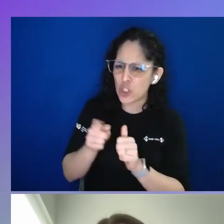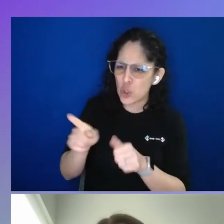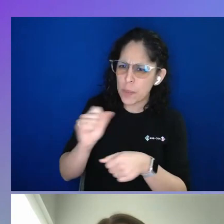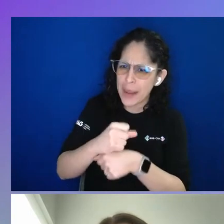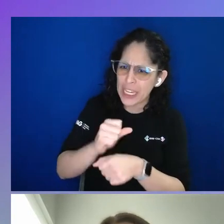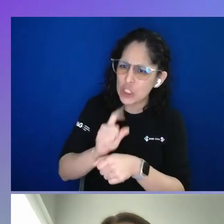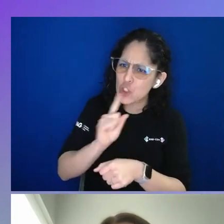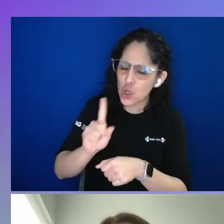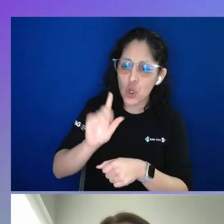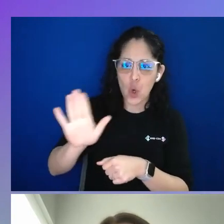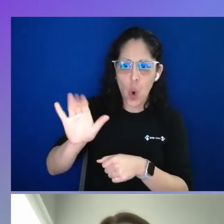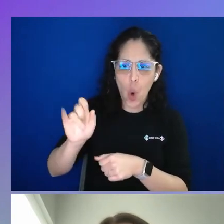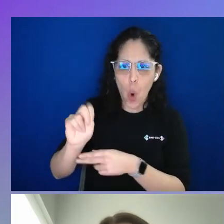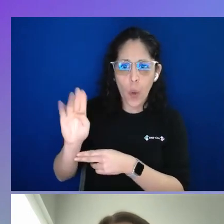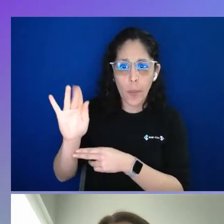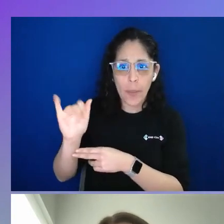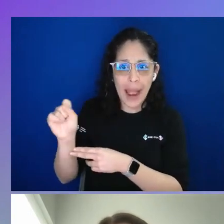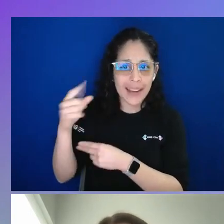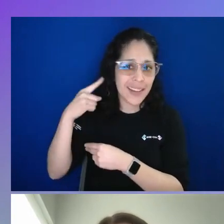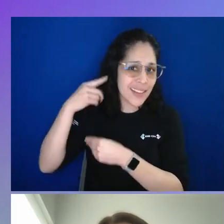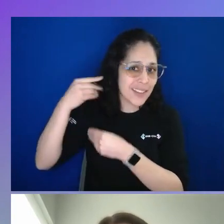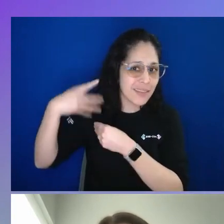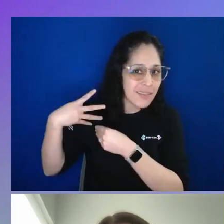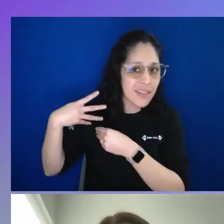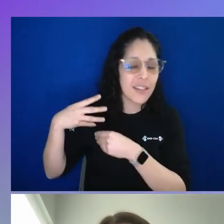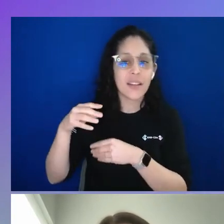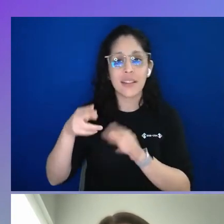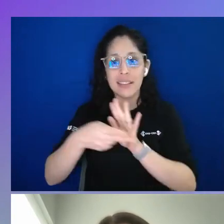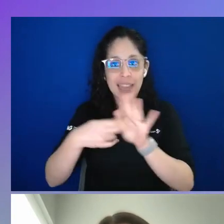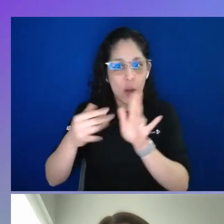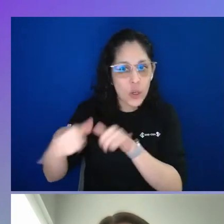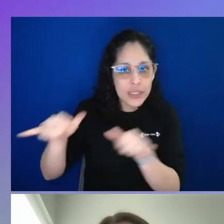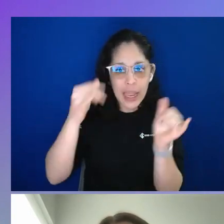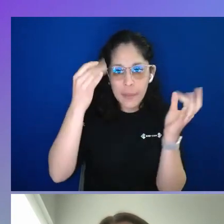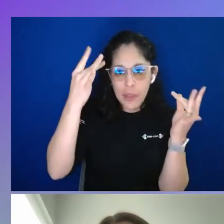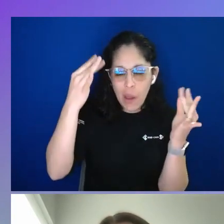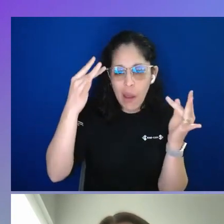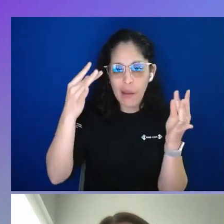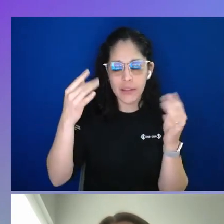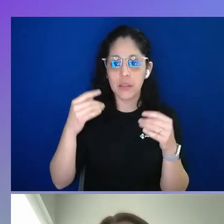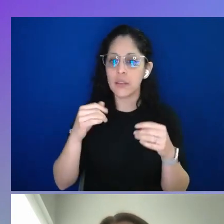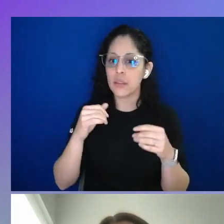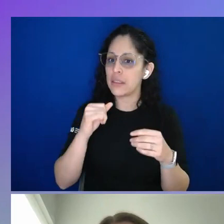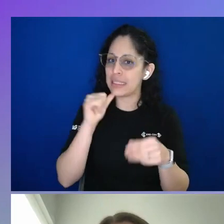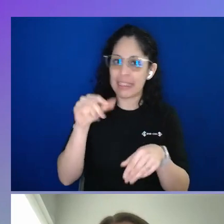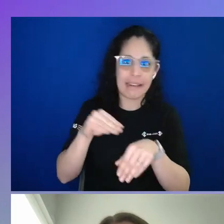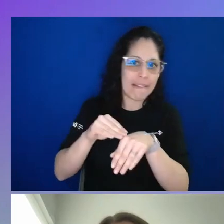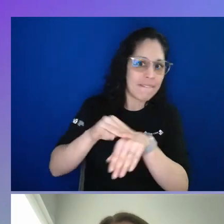stereotypes as a researcher may not affect the research study?